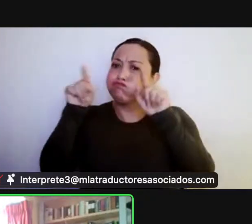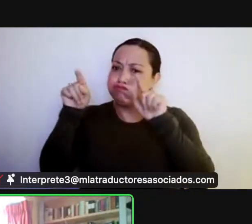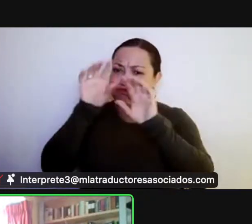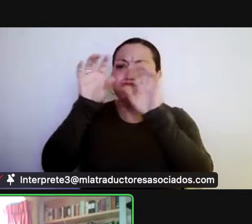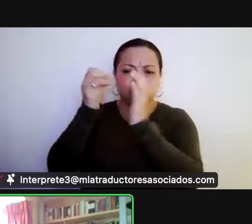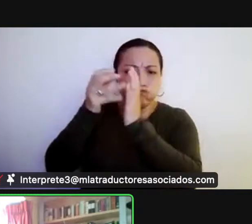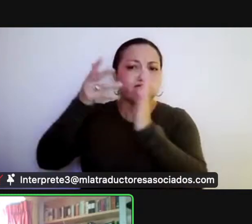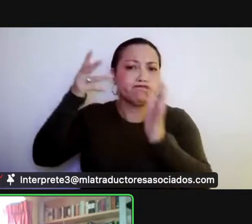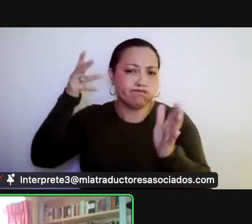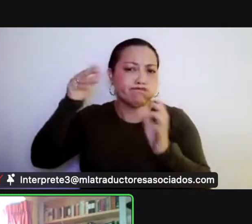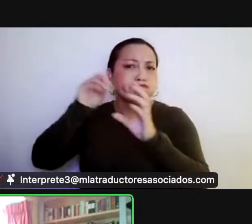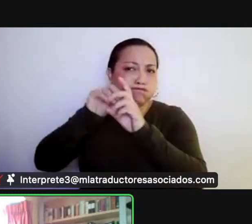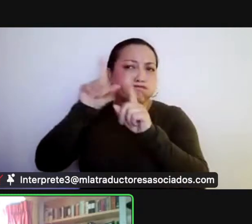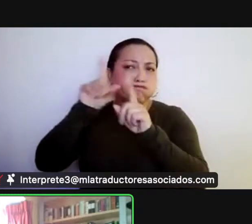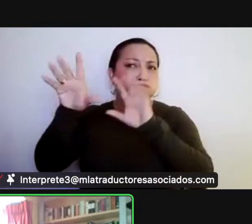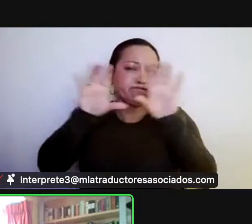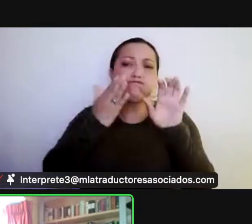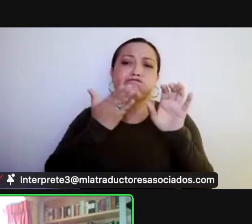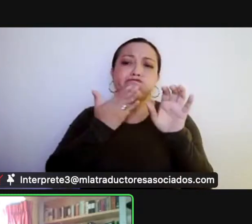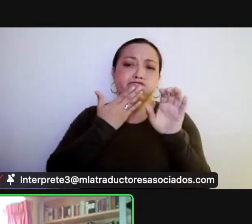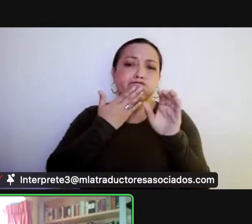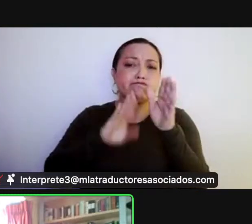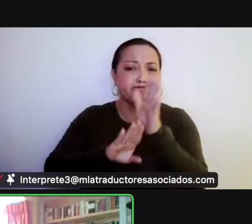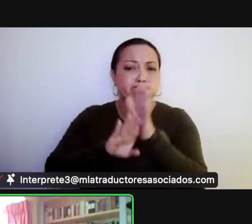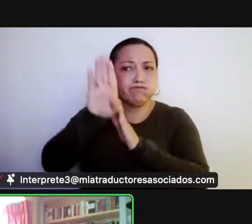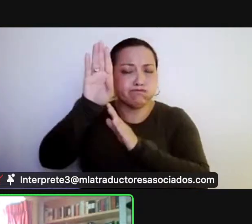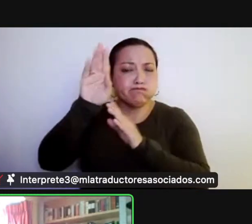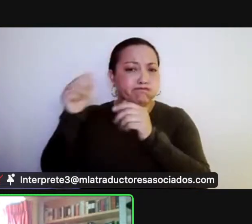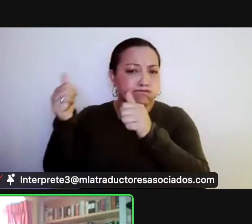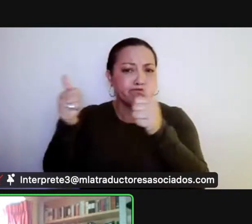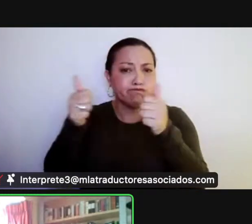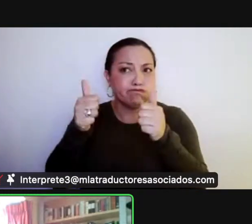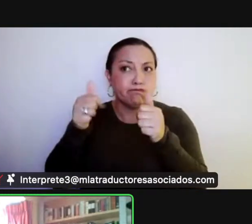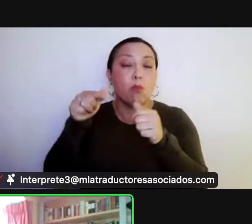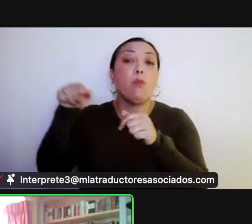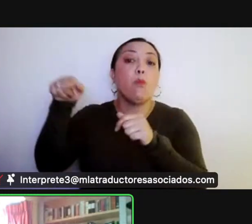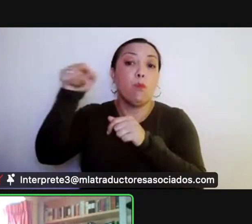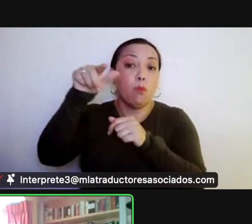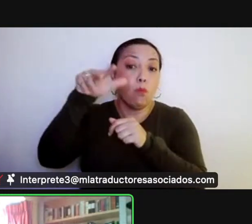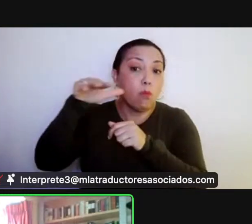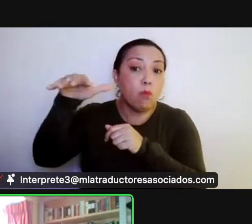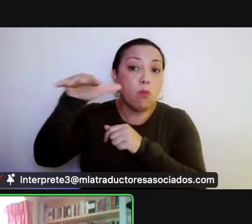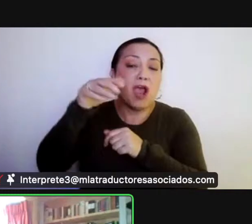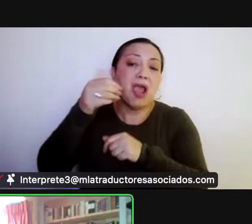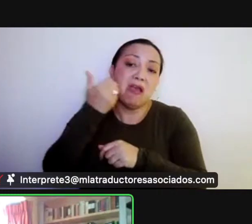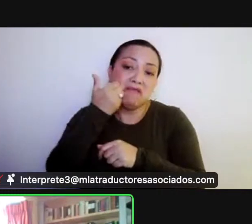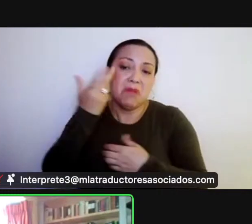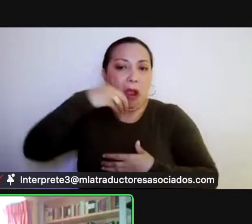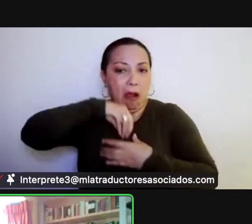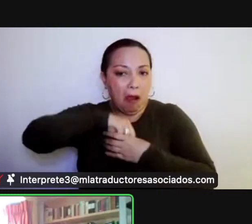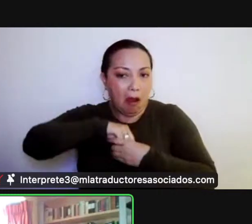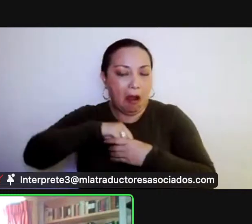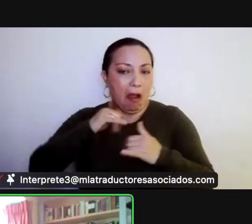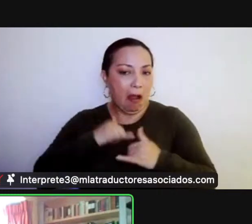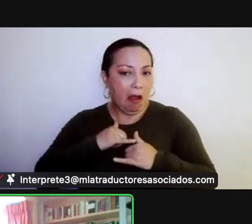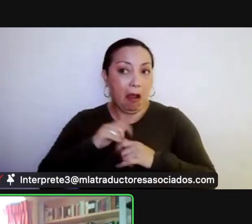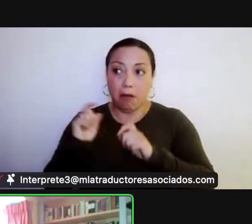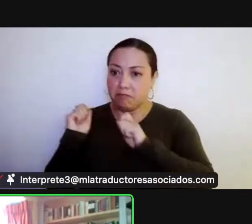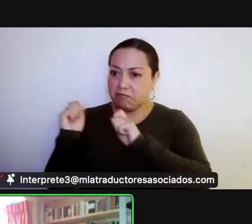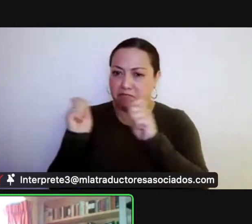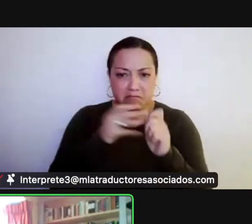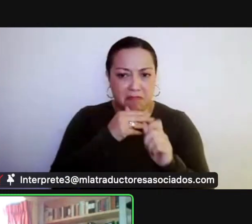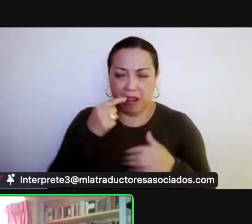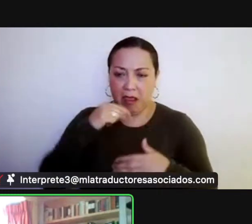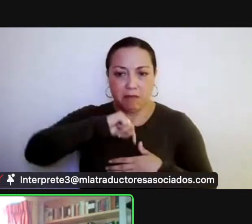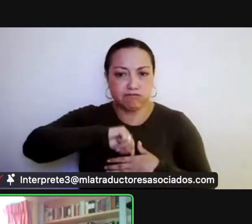sickness, and those rich countries were predominated the non-transmissible